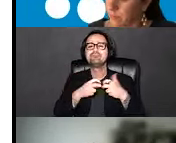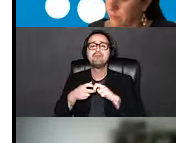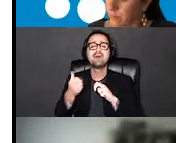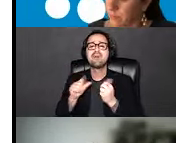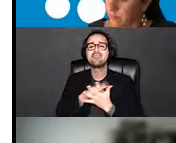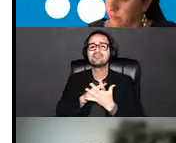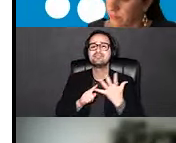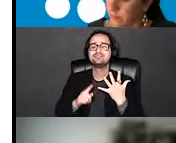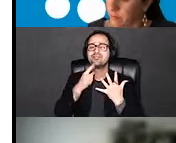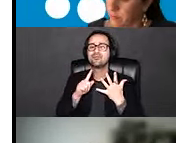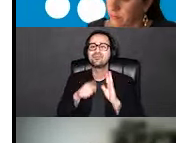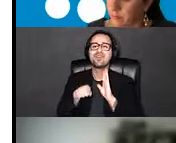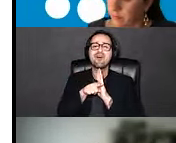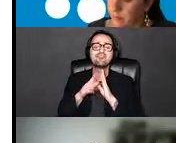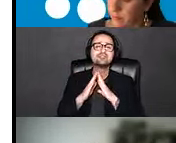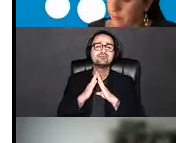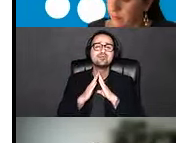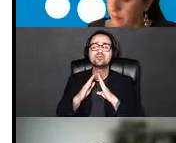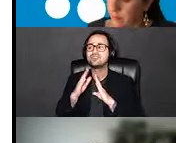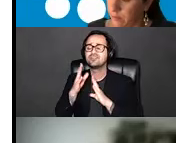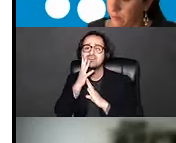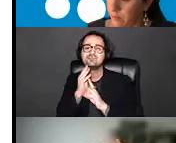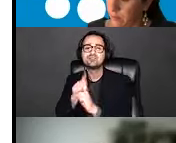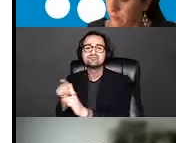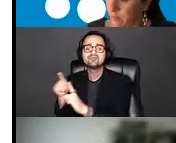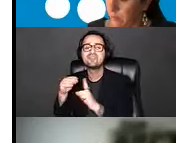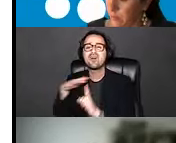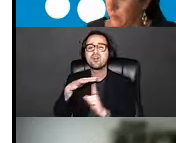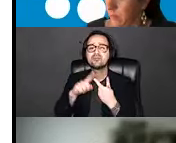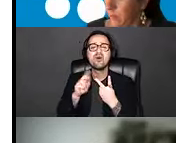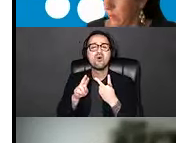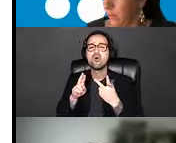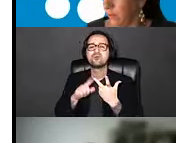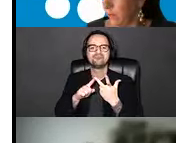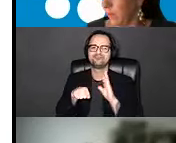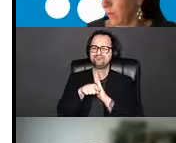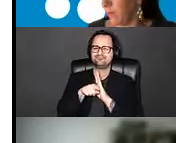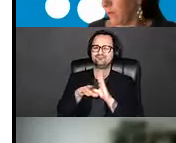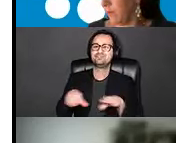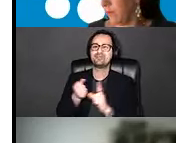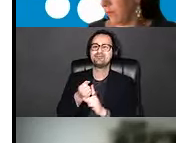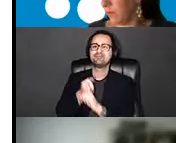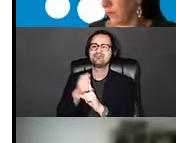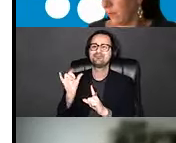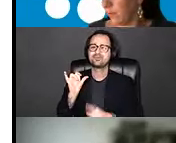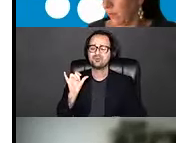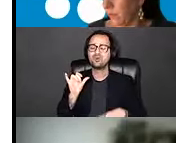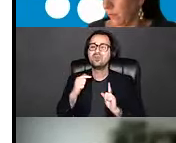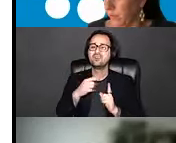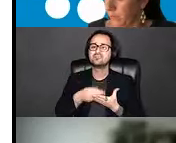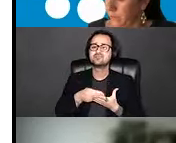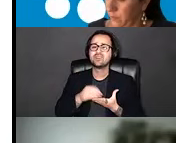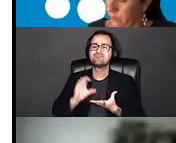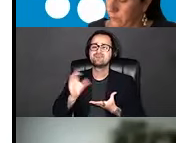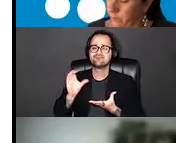issues in the adverse community experiences or environments or adverse childhood experiences, this money, you could